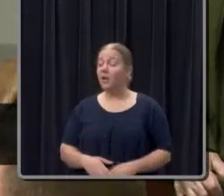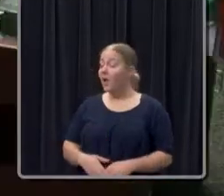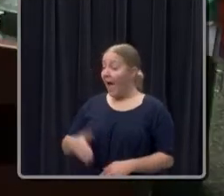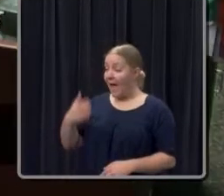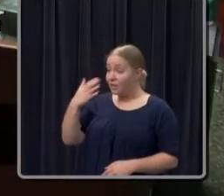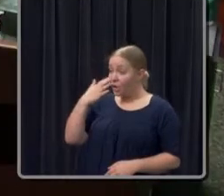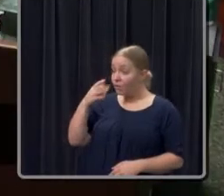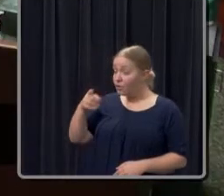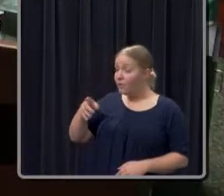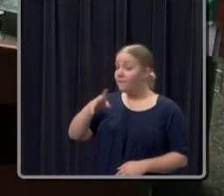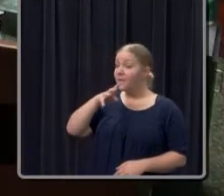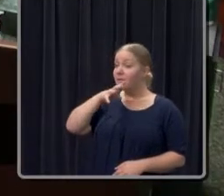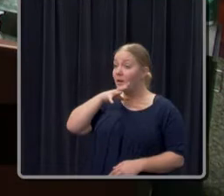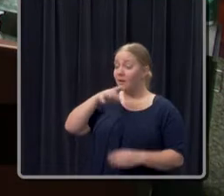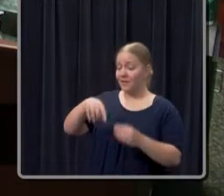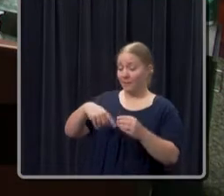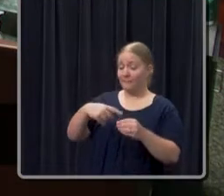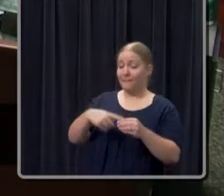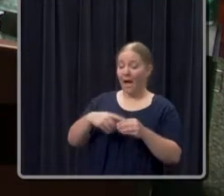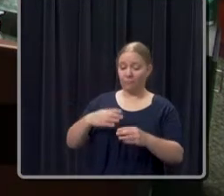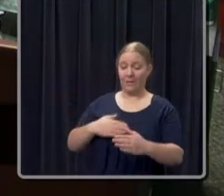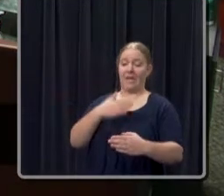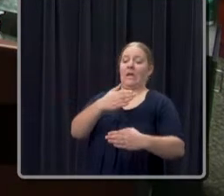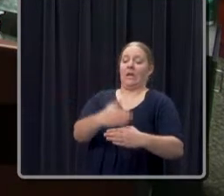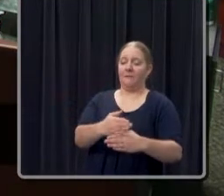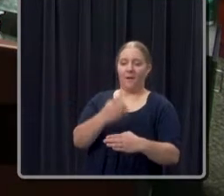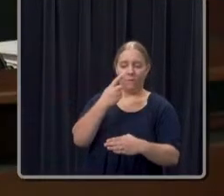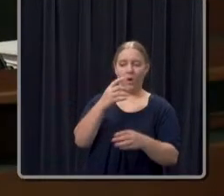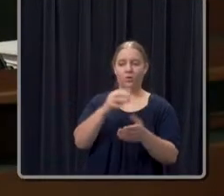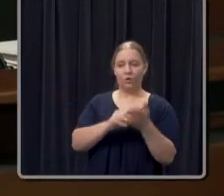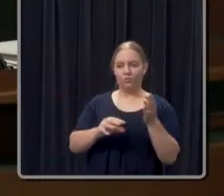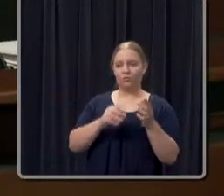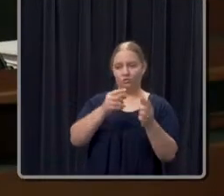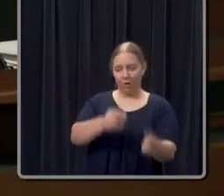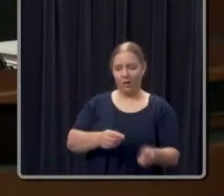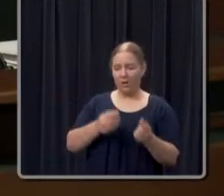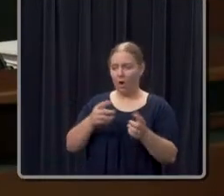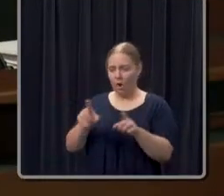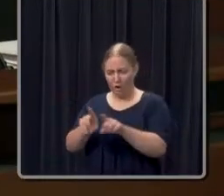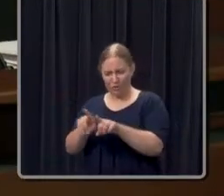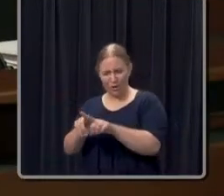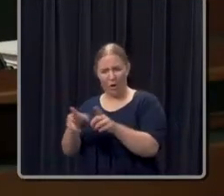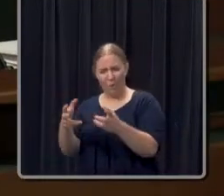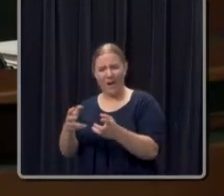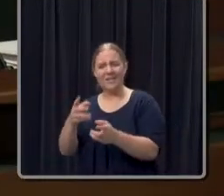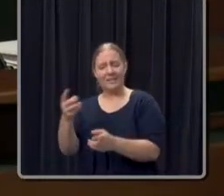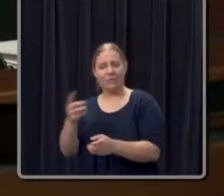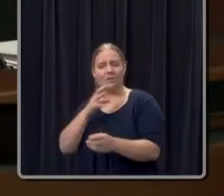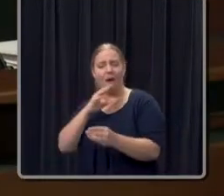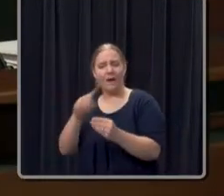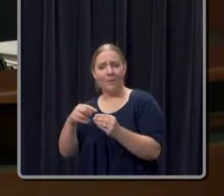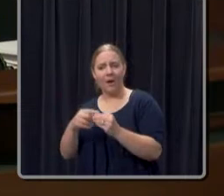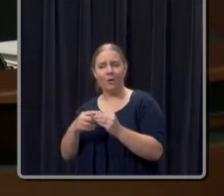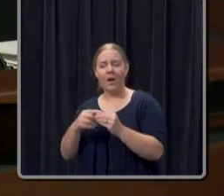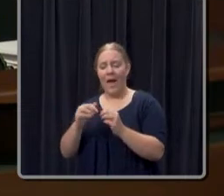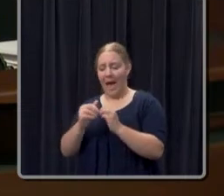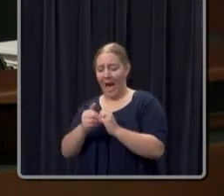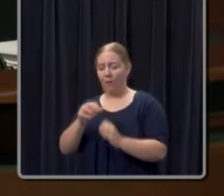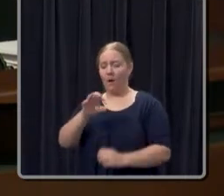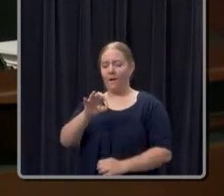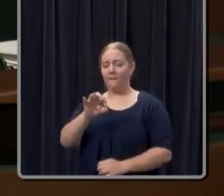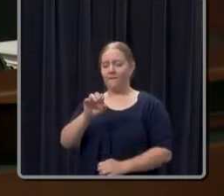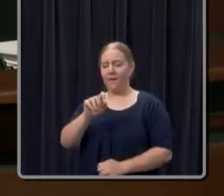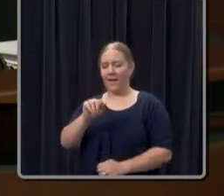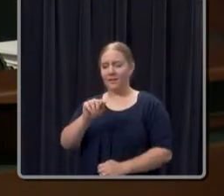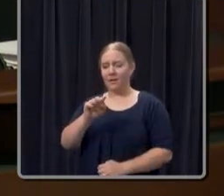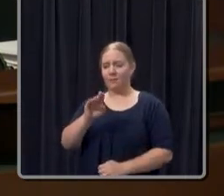talked to interventions for those that are struggling, but I also would love for someone to talk to how FastBridge is relatively new.